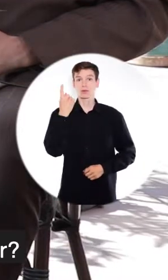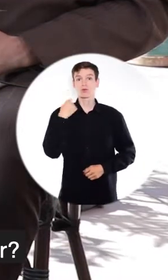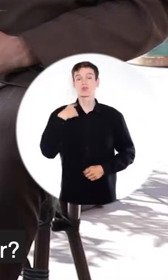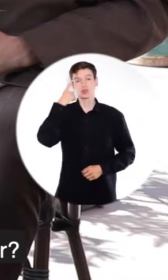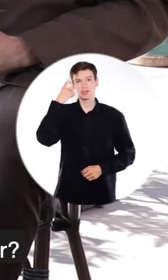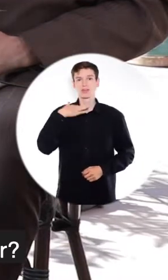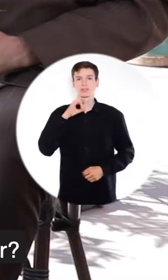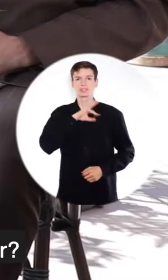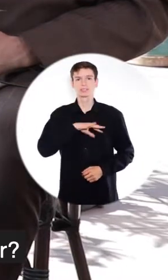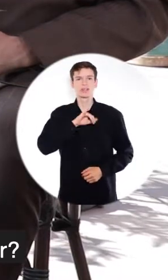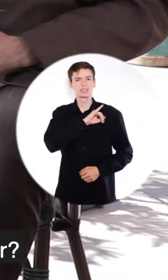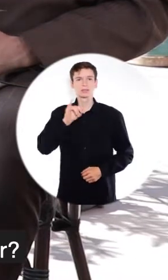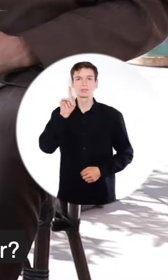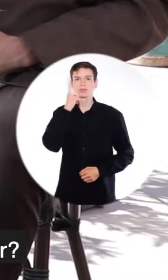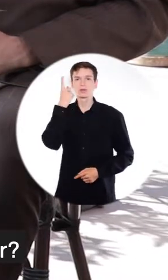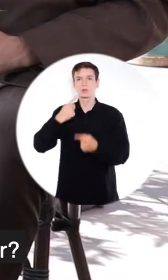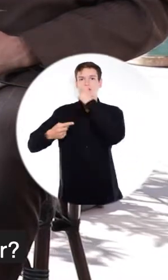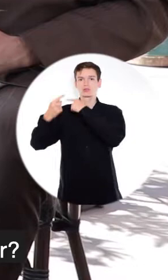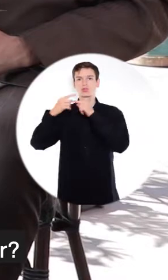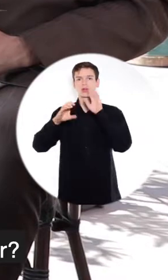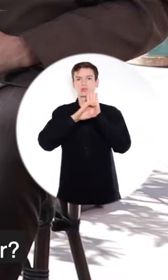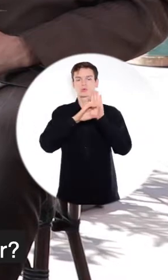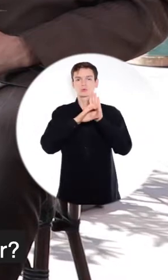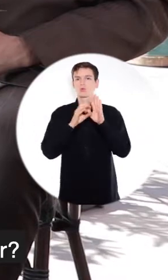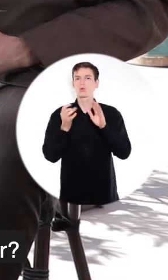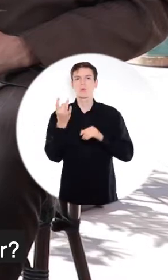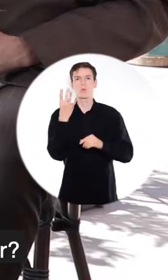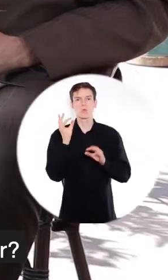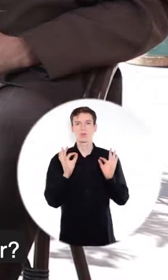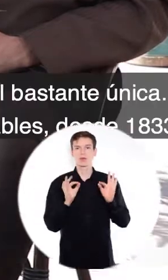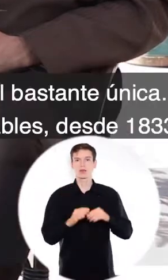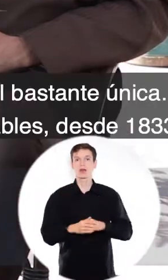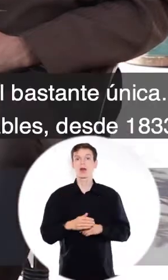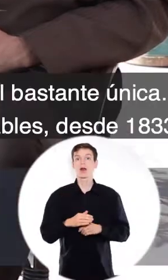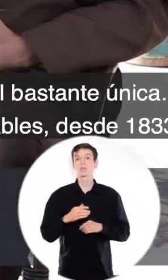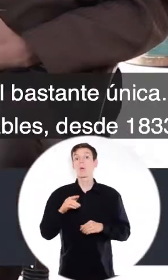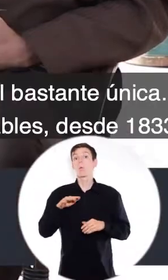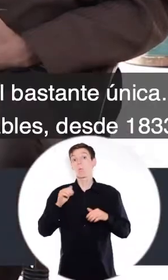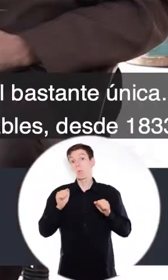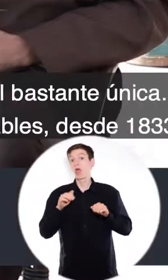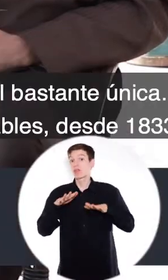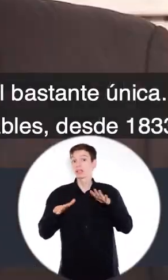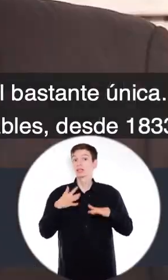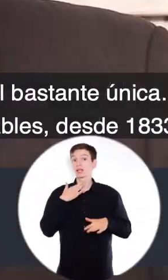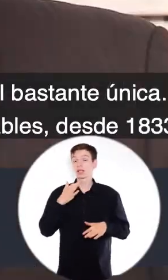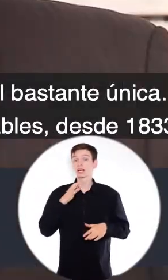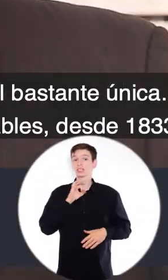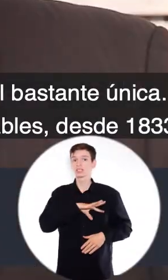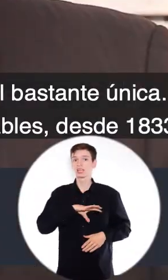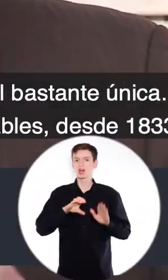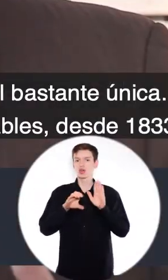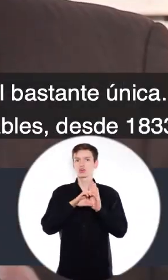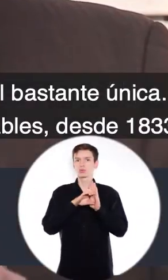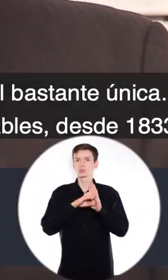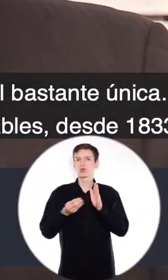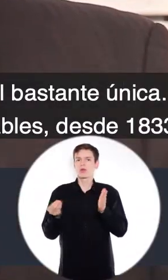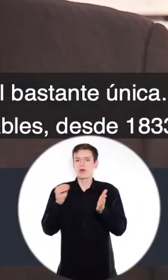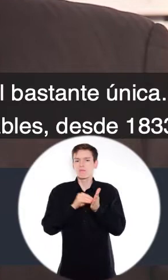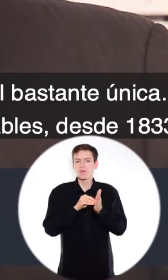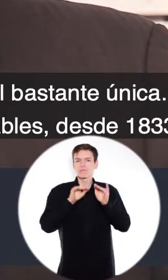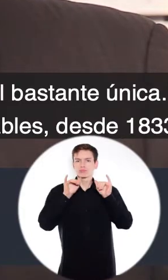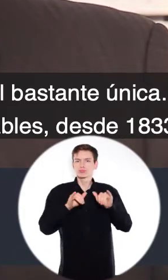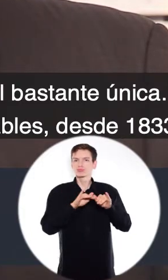when you assess this particular case? Right. Well, first of all, I think Chile has always had a somewhat